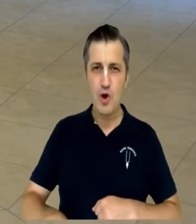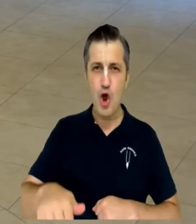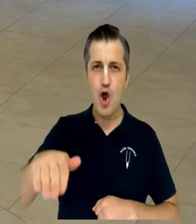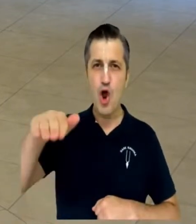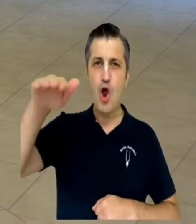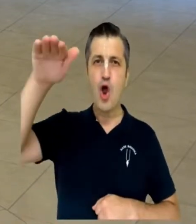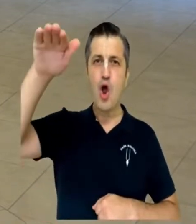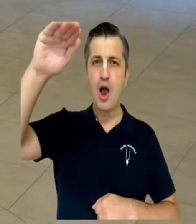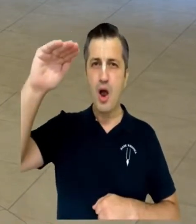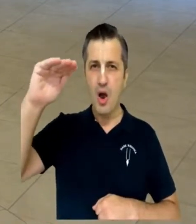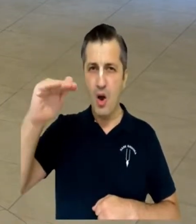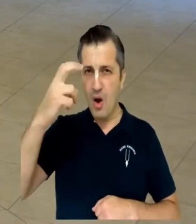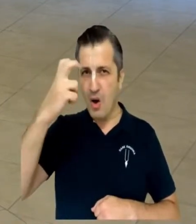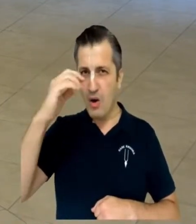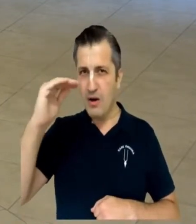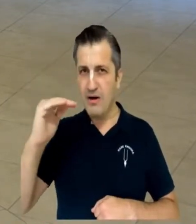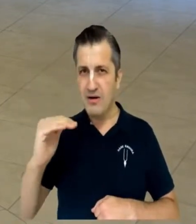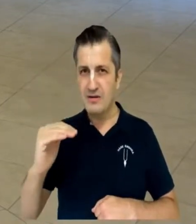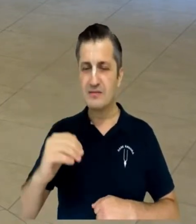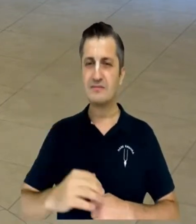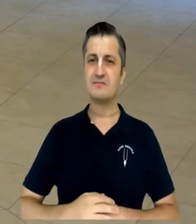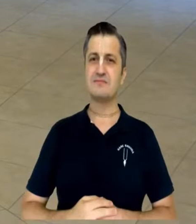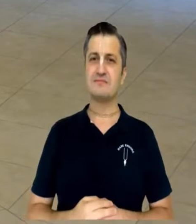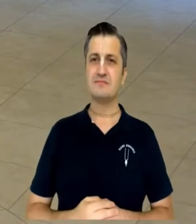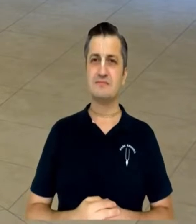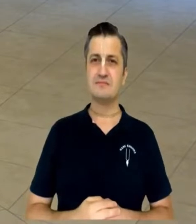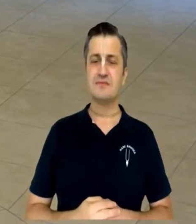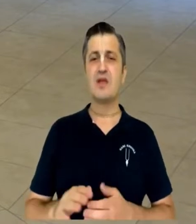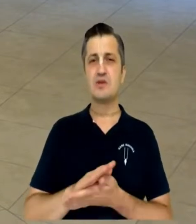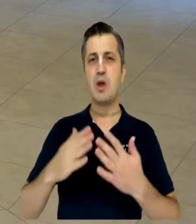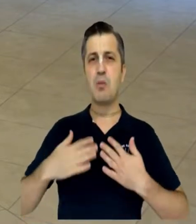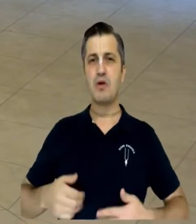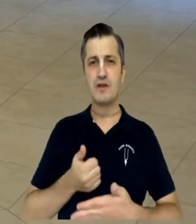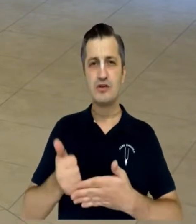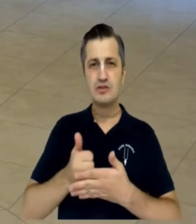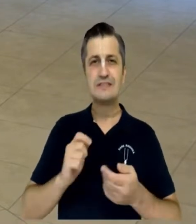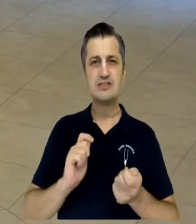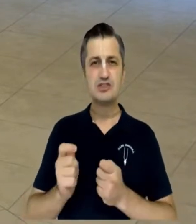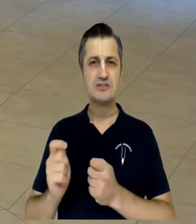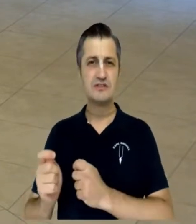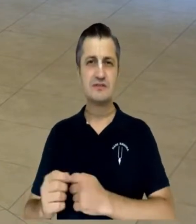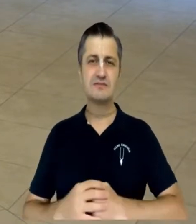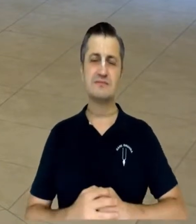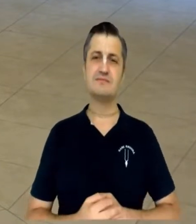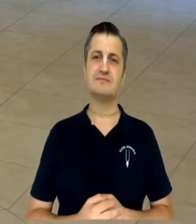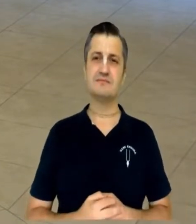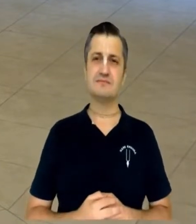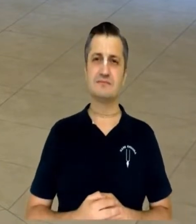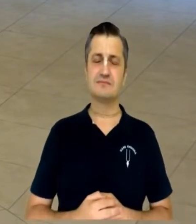a completely different one than it used to be. So we're constantly going through changes. Now,